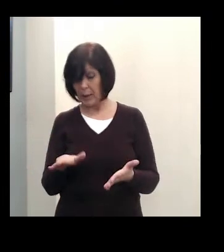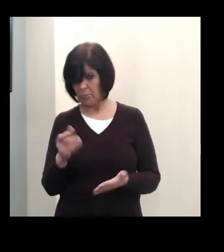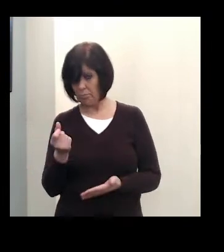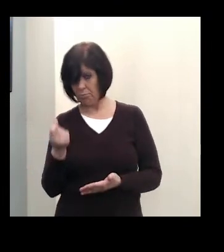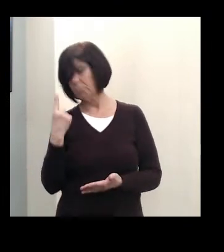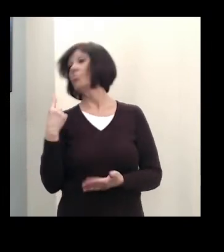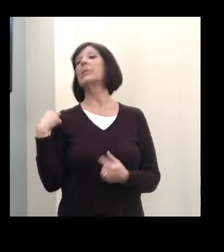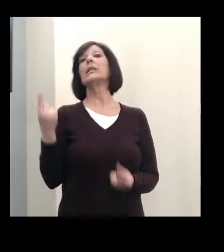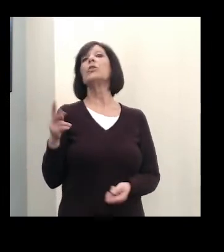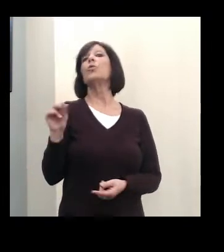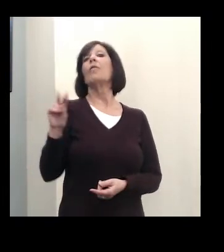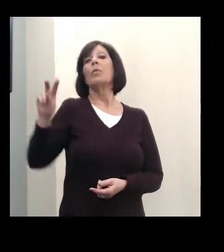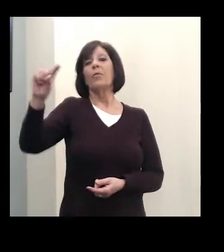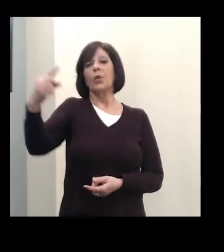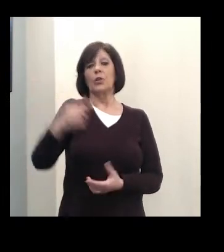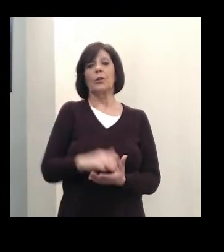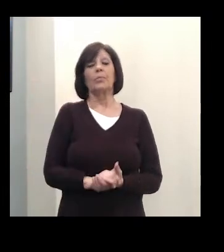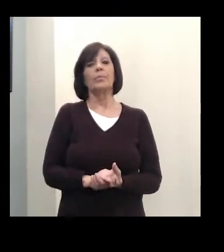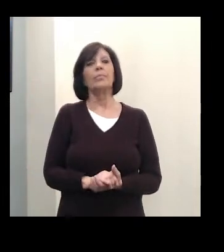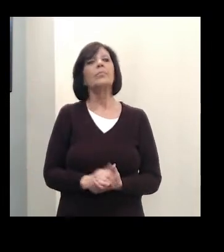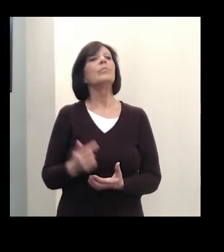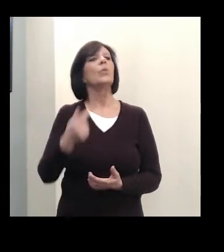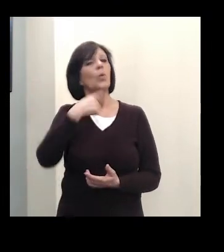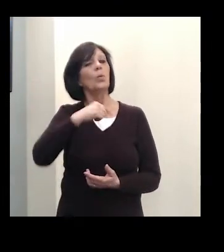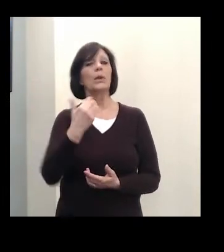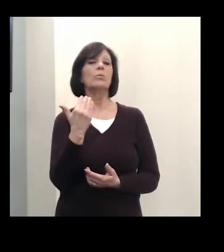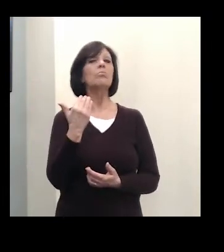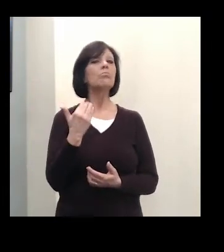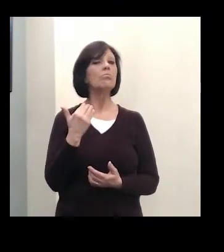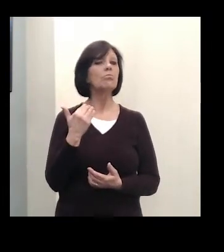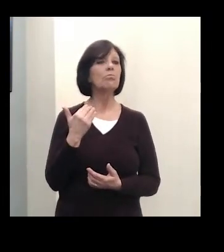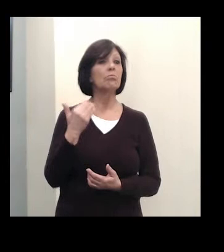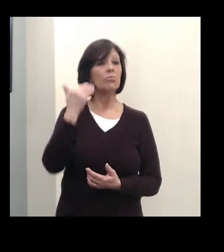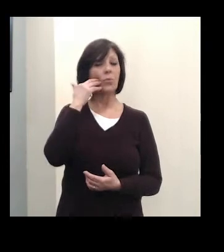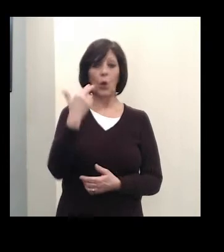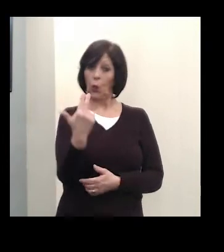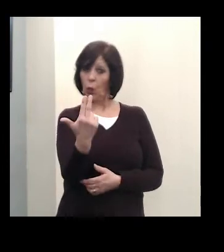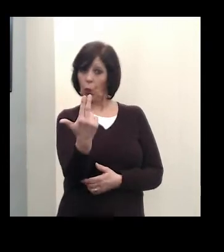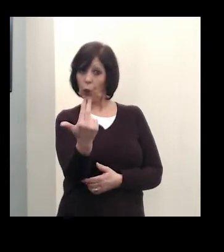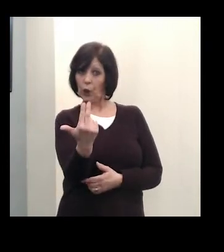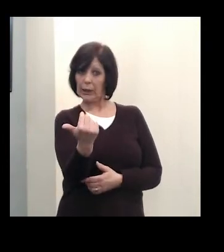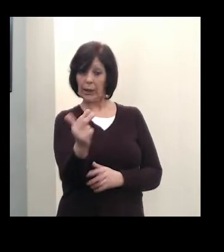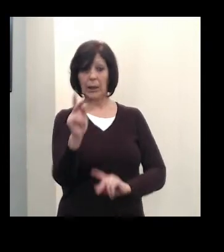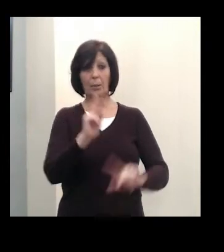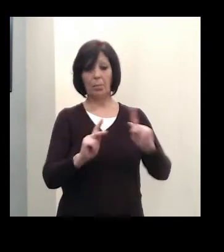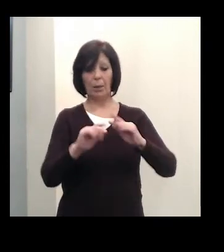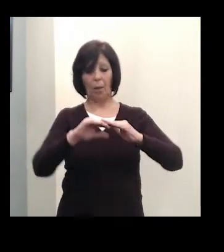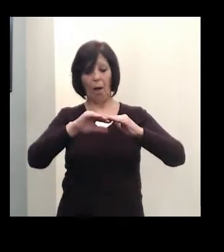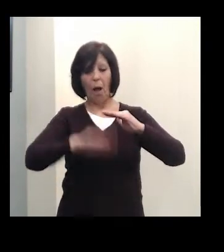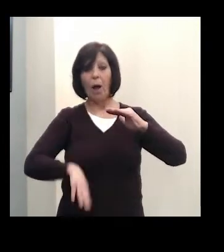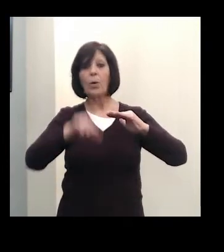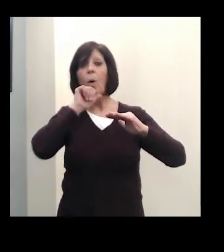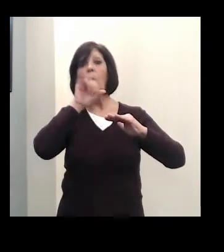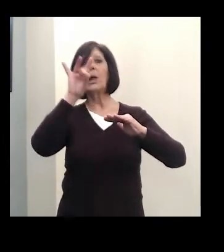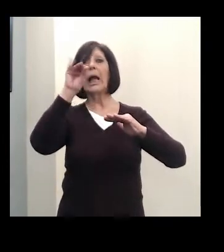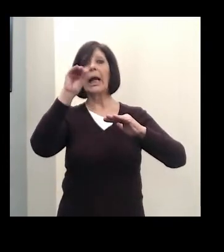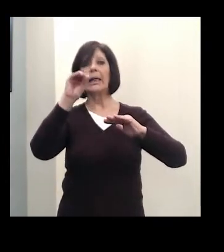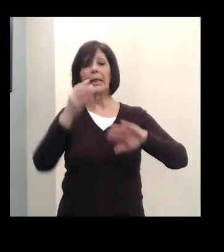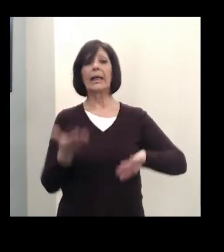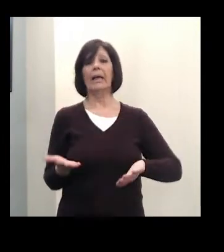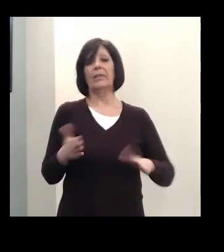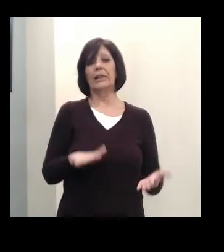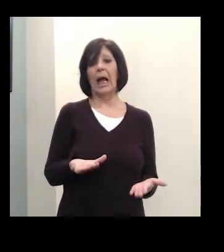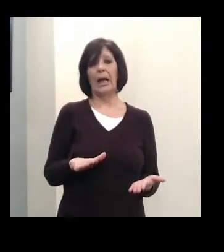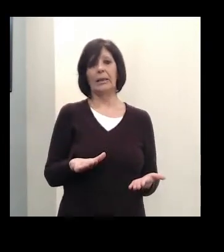November 1st. We can note that 13 people under the age of 80 have died since then of